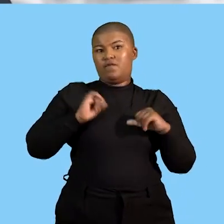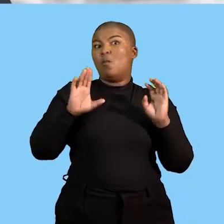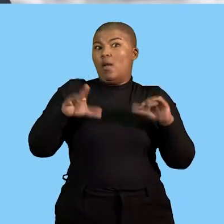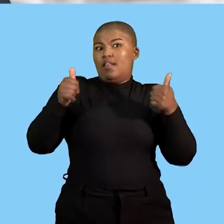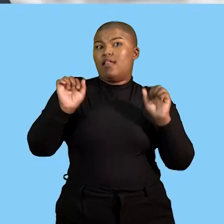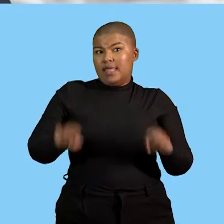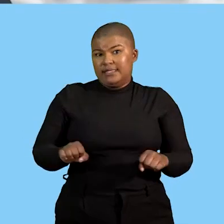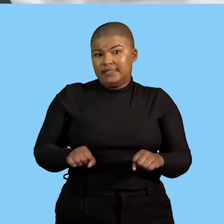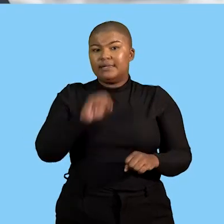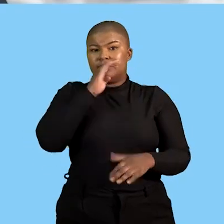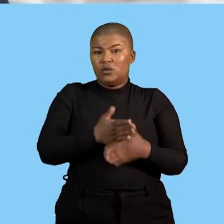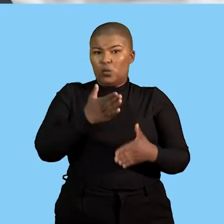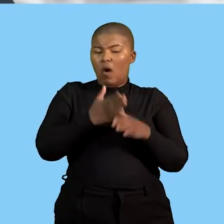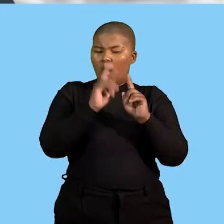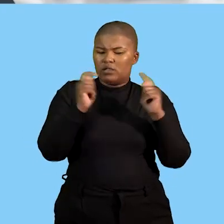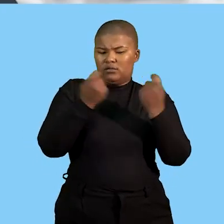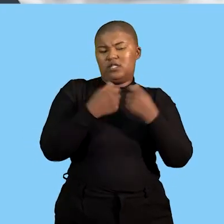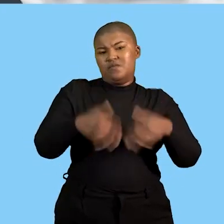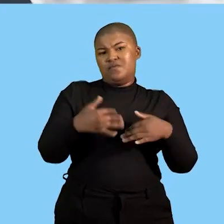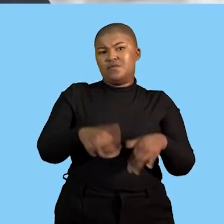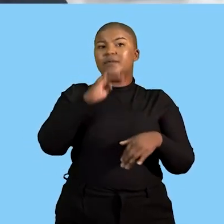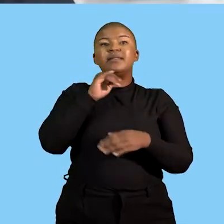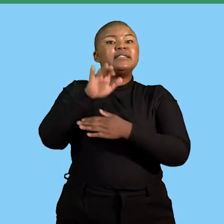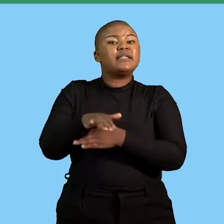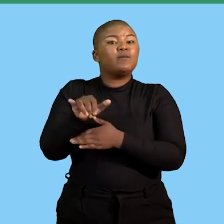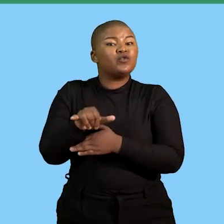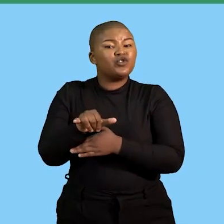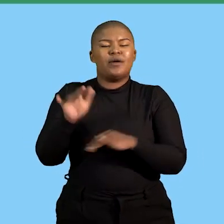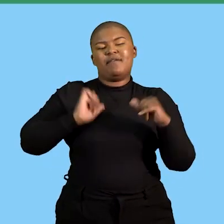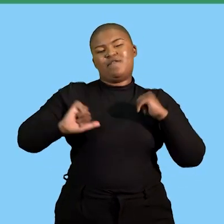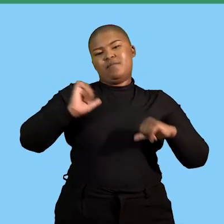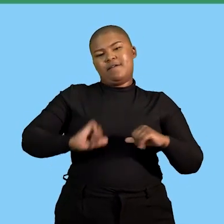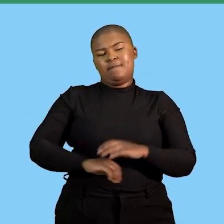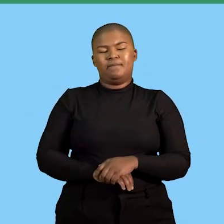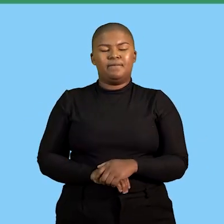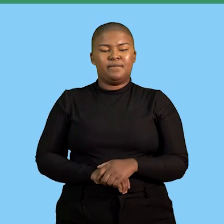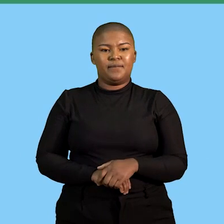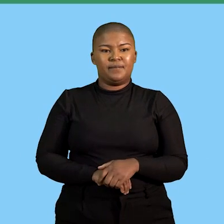well. They are working as a team. So the stage here is performing.